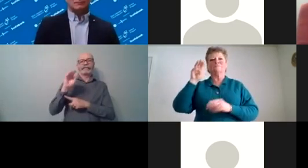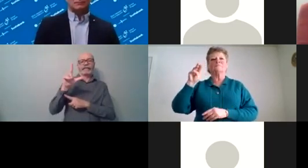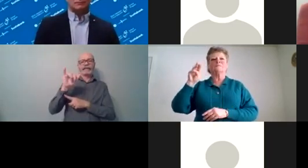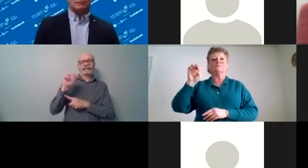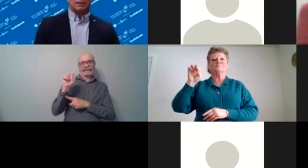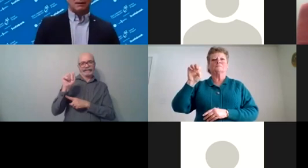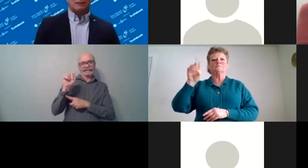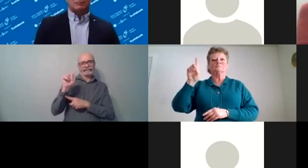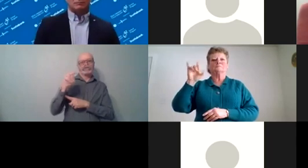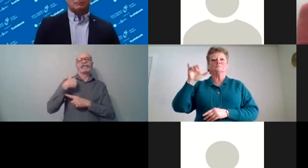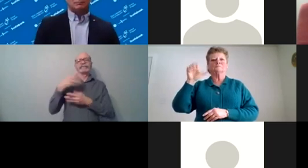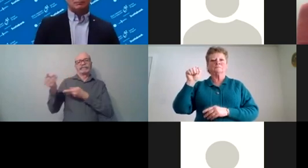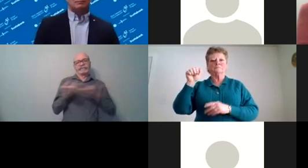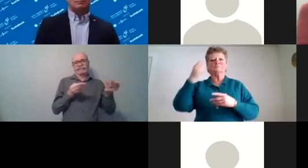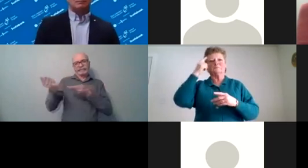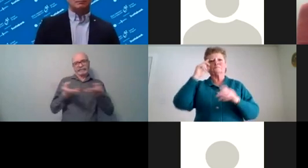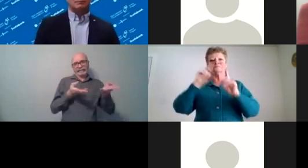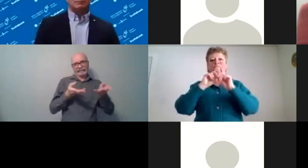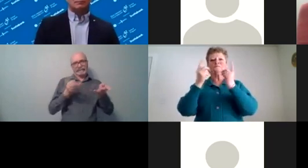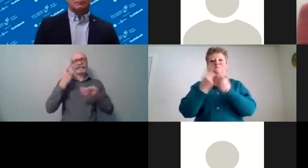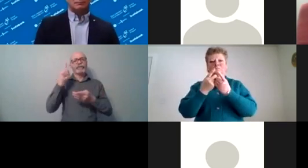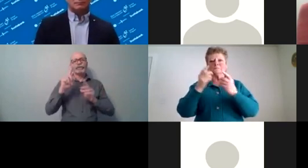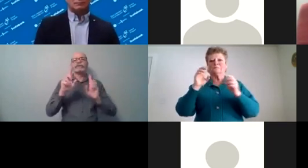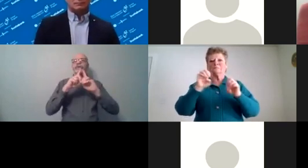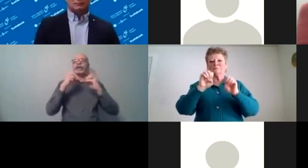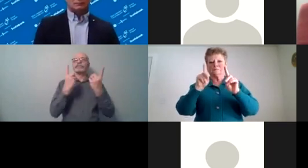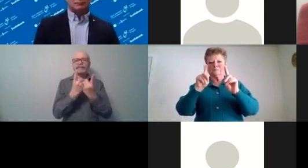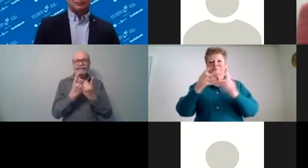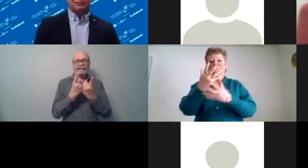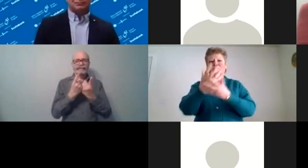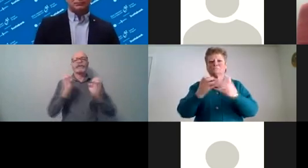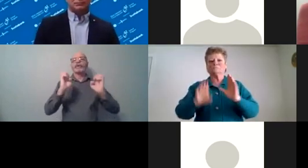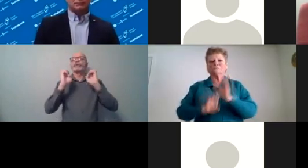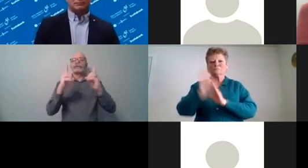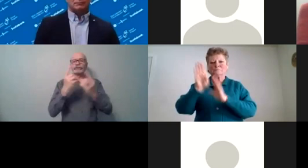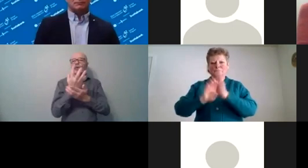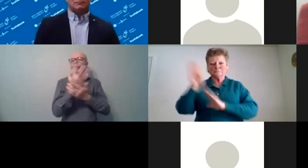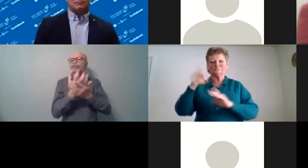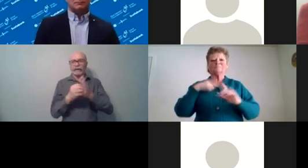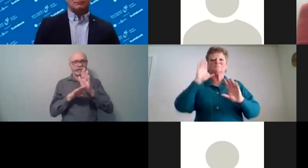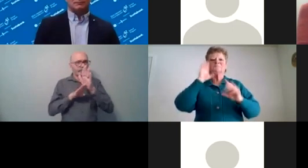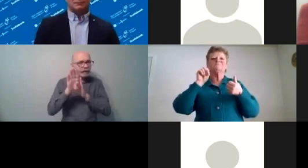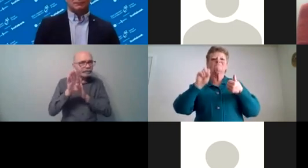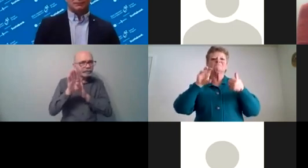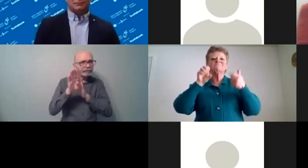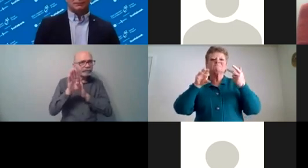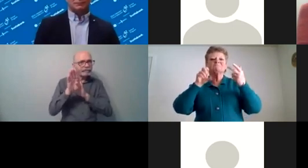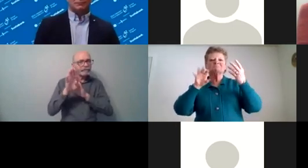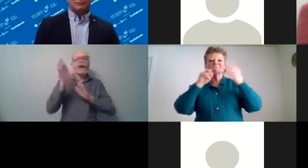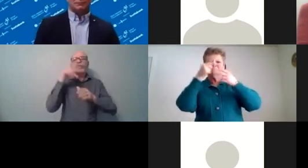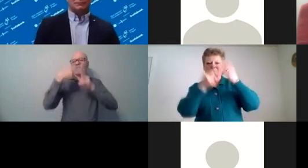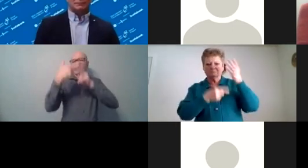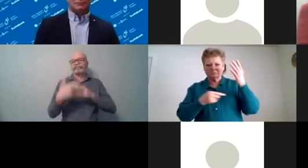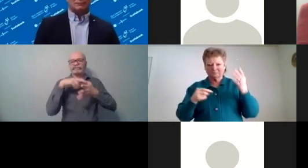for the Department of Education and Early Childhood Development. And I'm going to start us with some housekeeping items. And, you know,